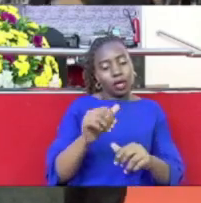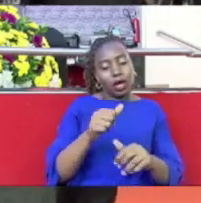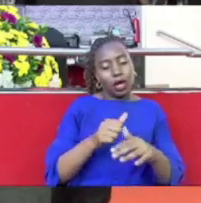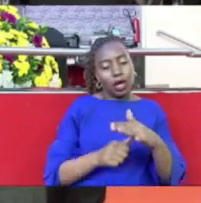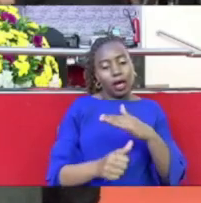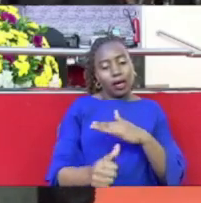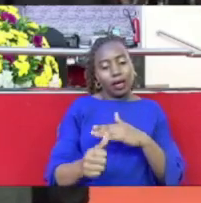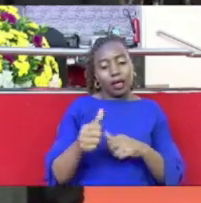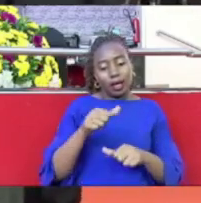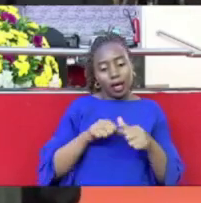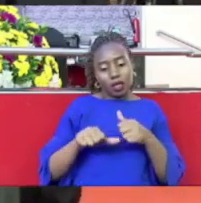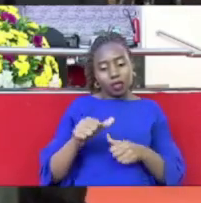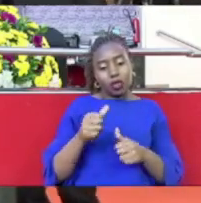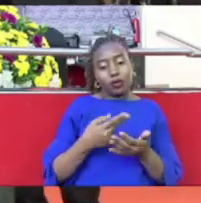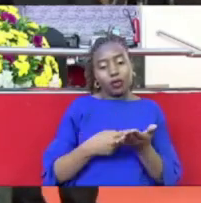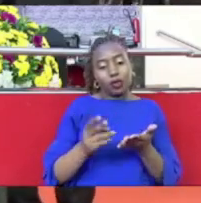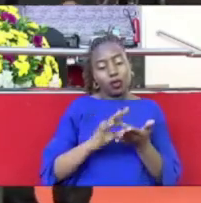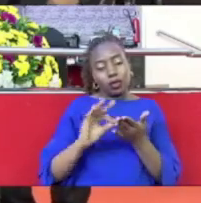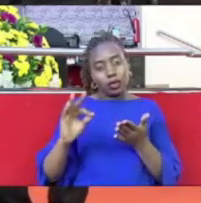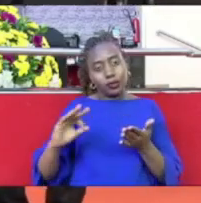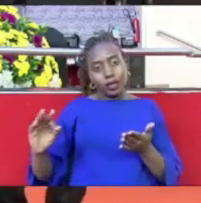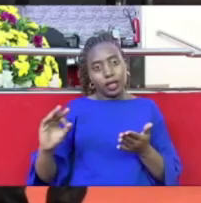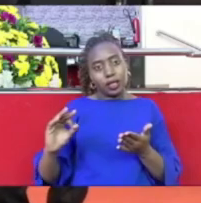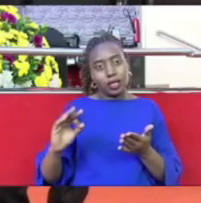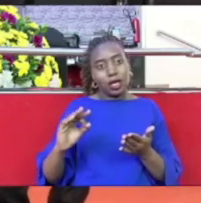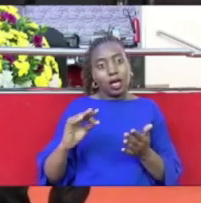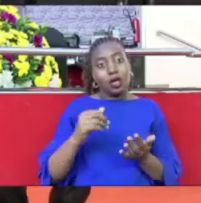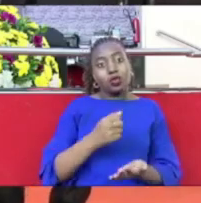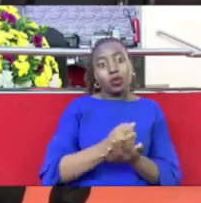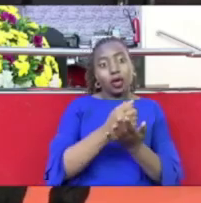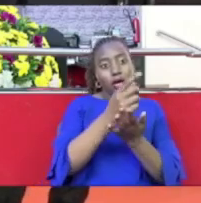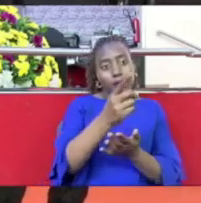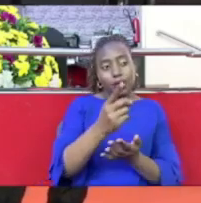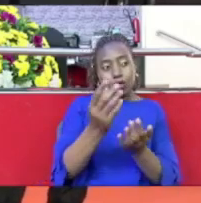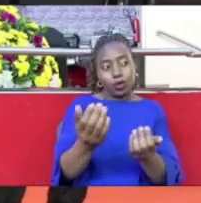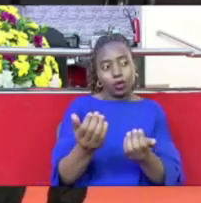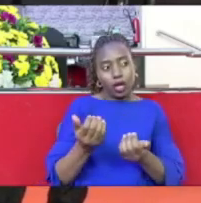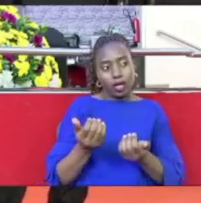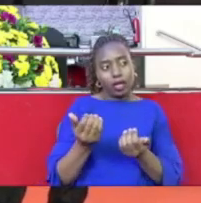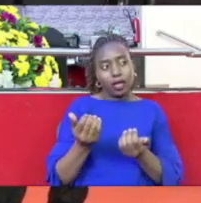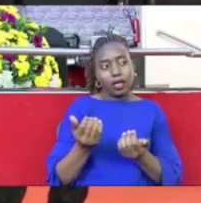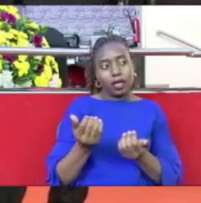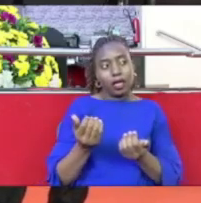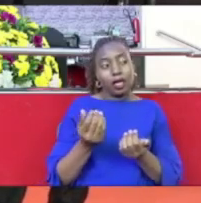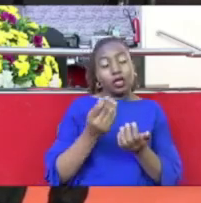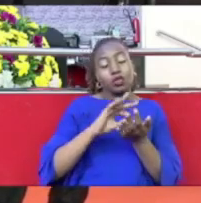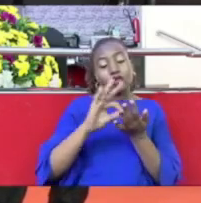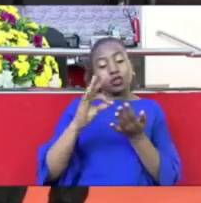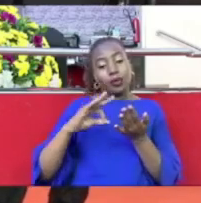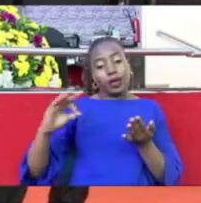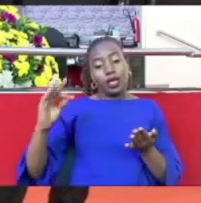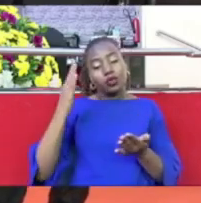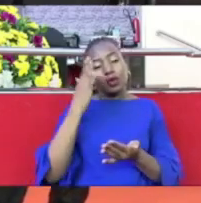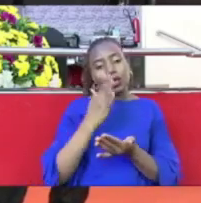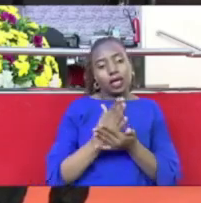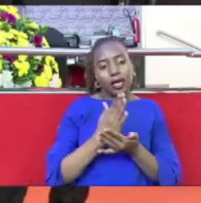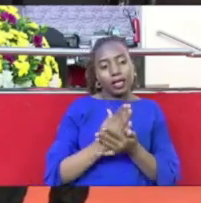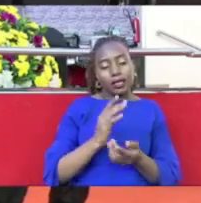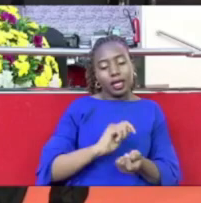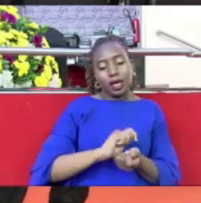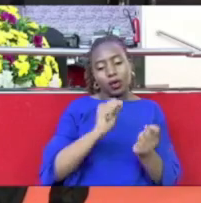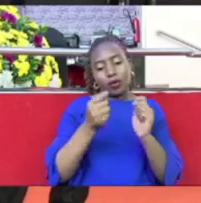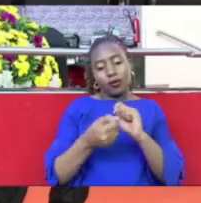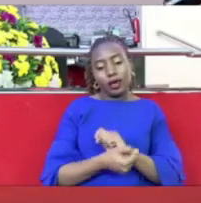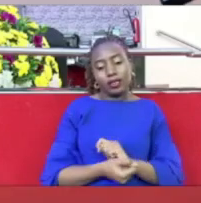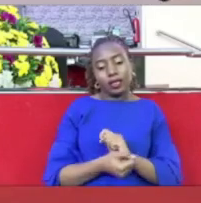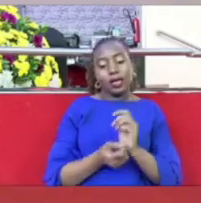Roho Mtakatifu to respond to your need. Ili ajibu hitaji lako. So spiritual reality are converted through the ministry of men. Kwa